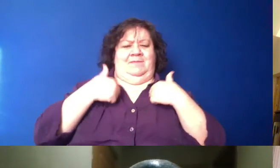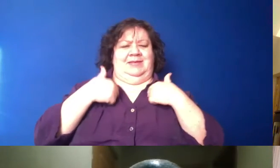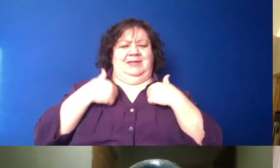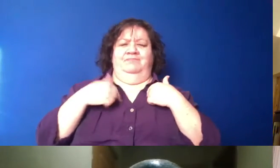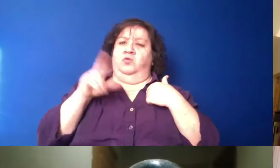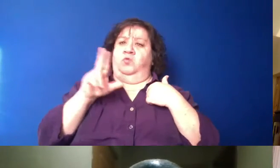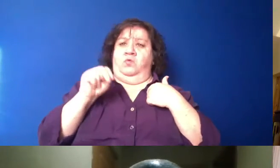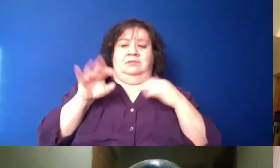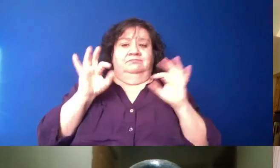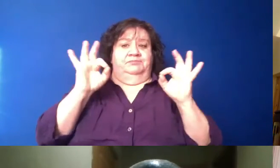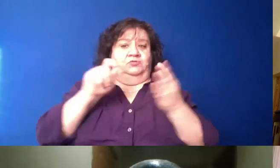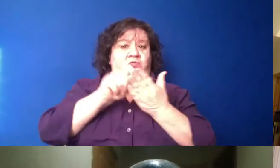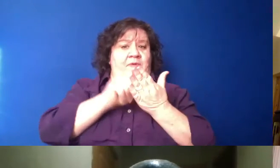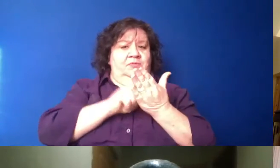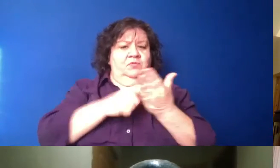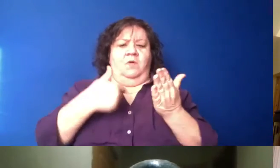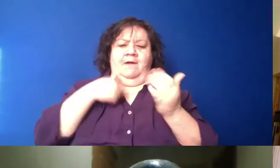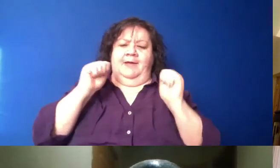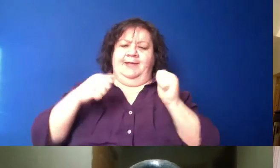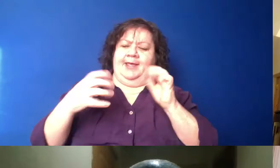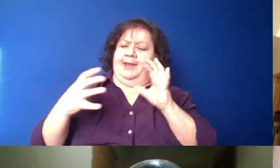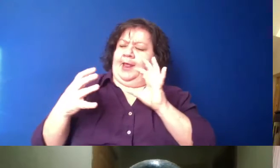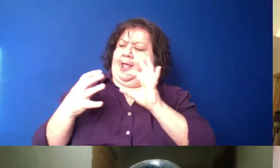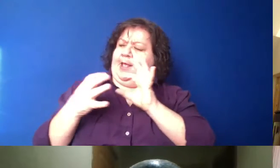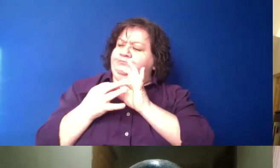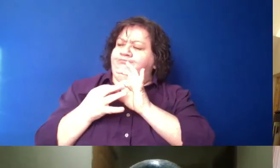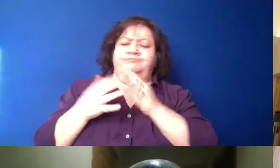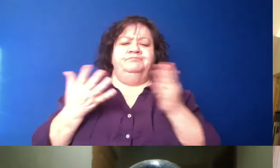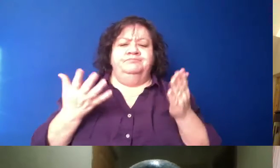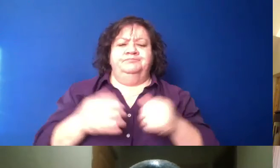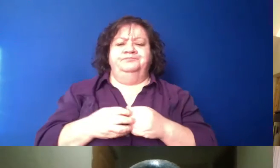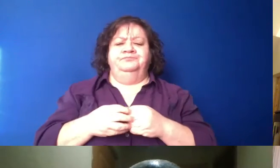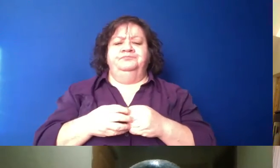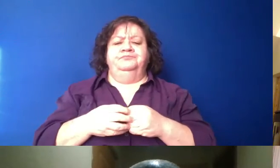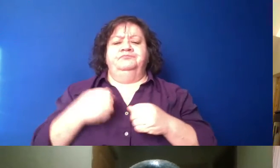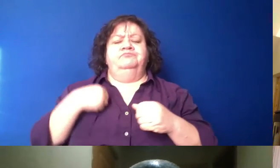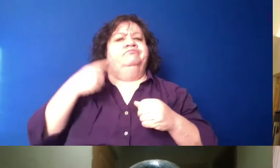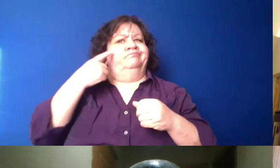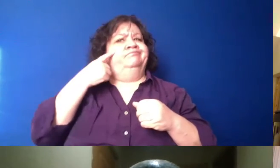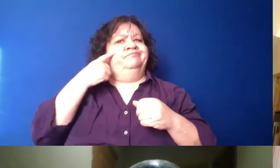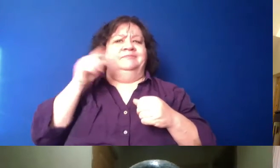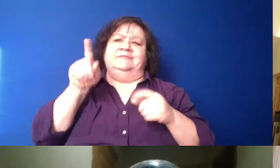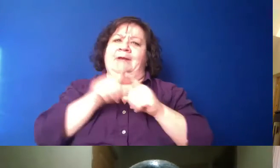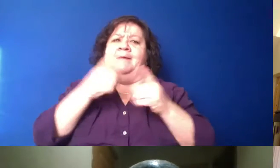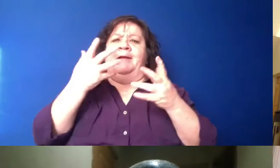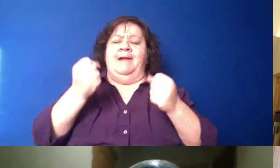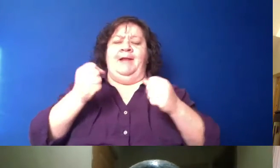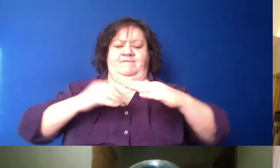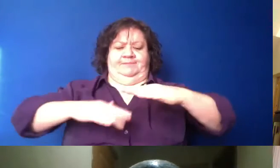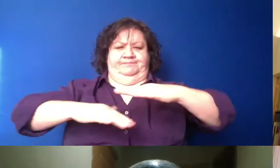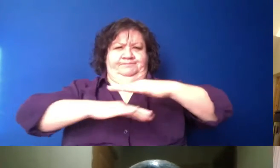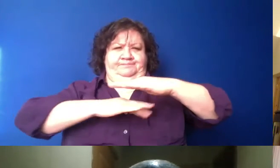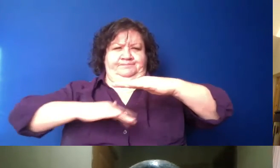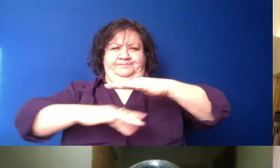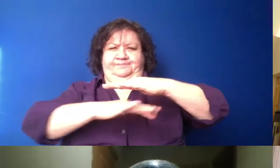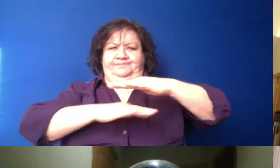pandemic of domestic violence against women and girls with disabilities. And I'm taking further advice on what we can do